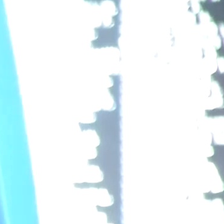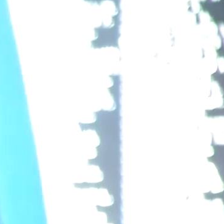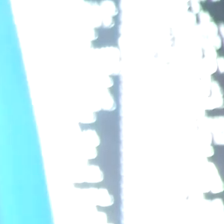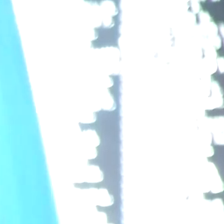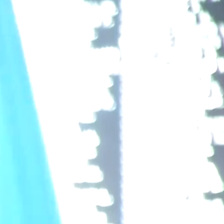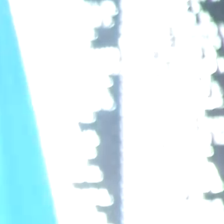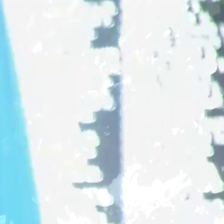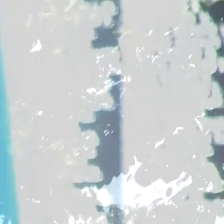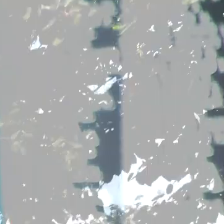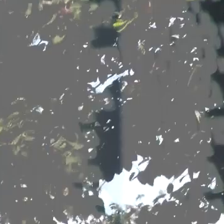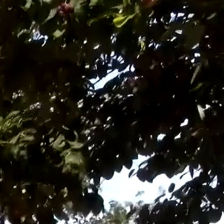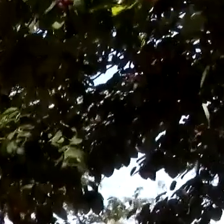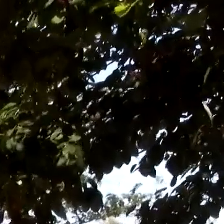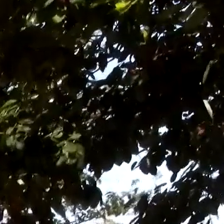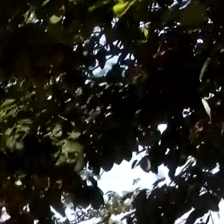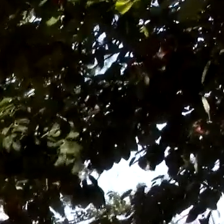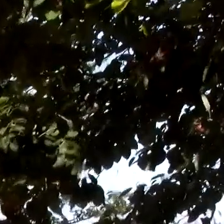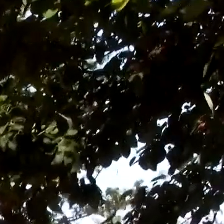Present the colors.